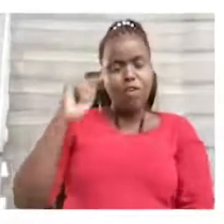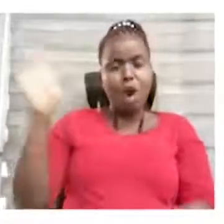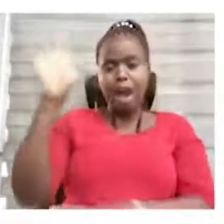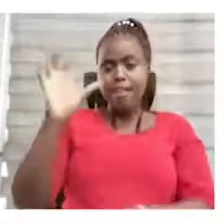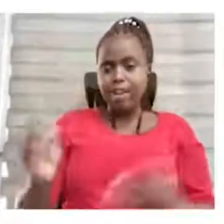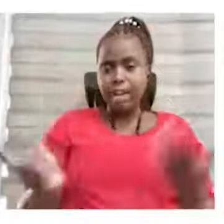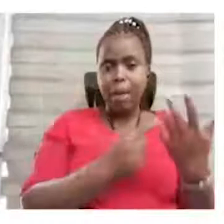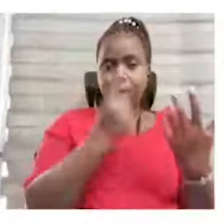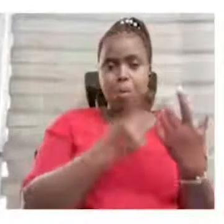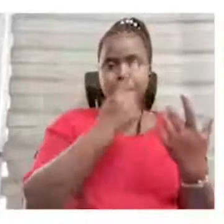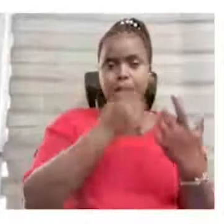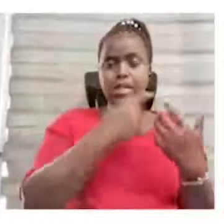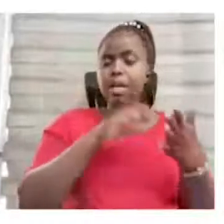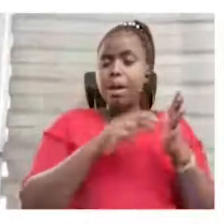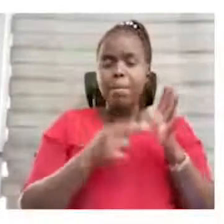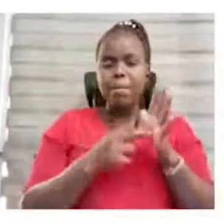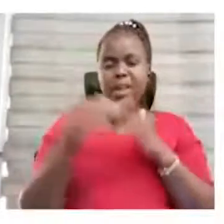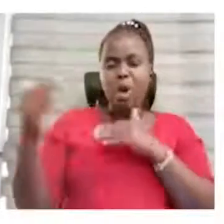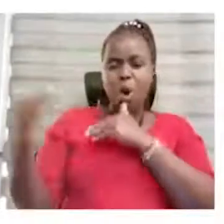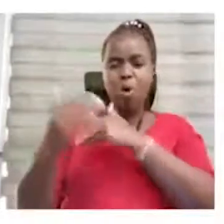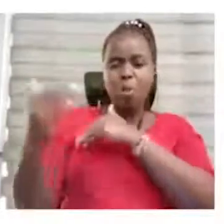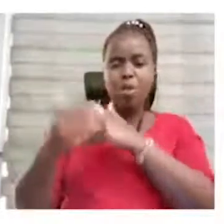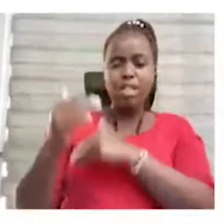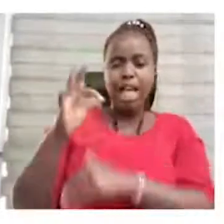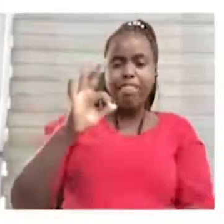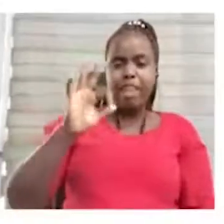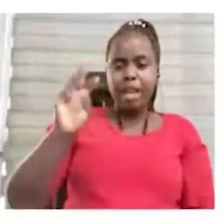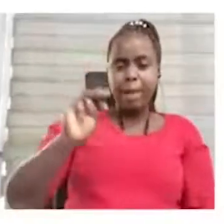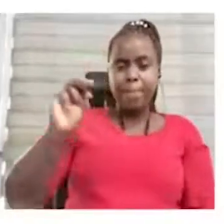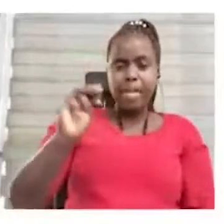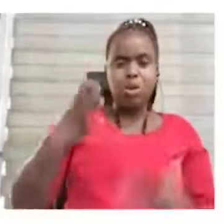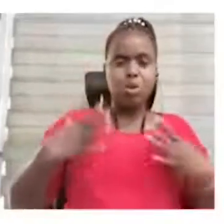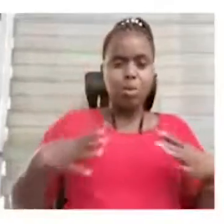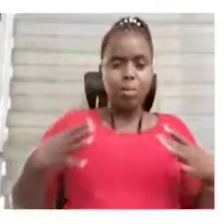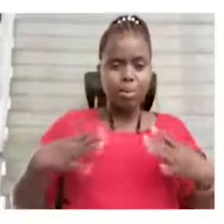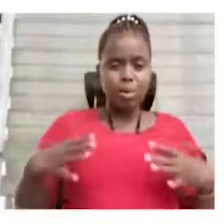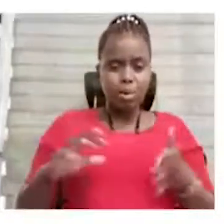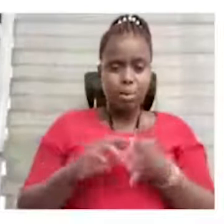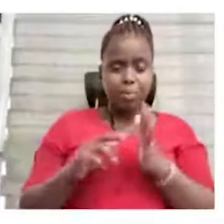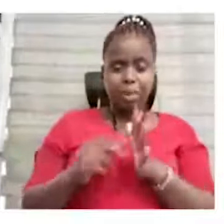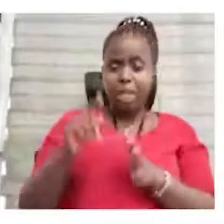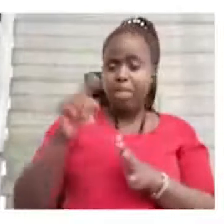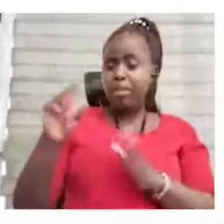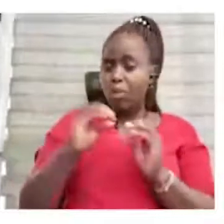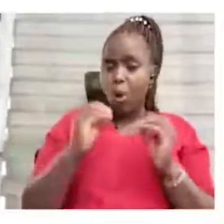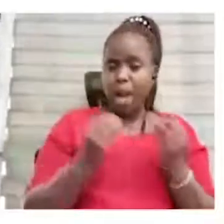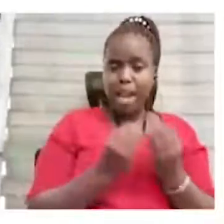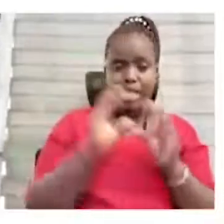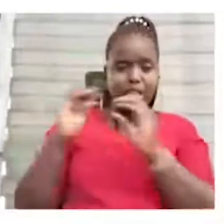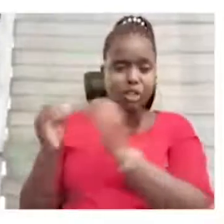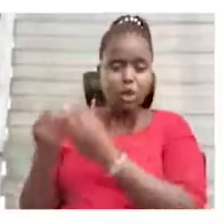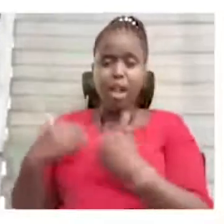which is approximately 3 million people, whilst the World Health Organization state that there's about